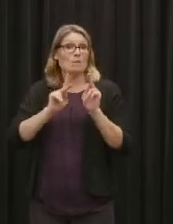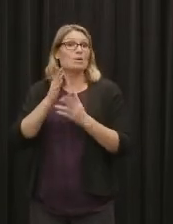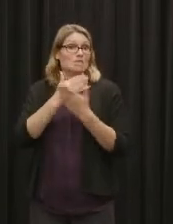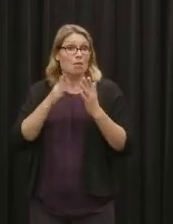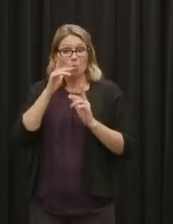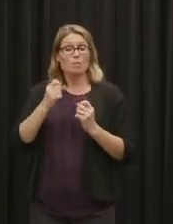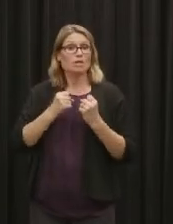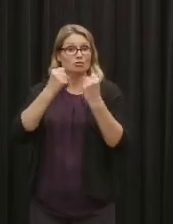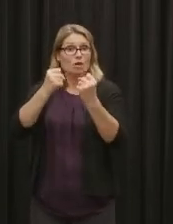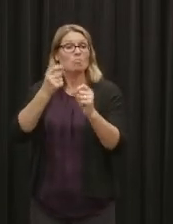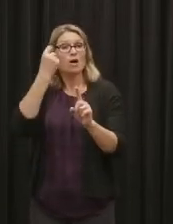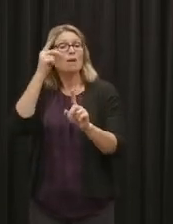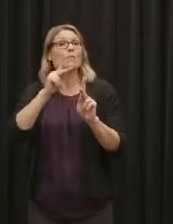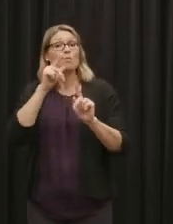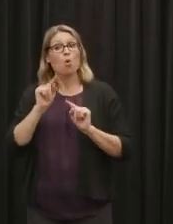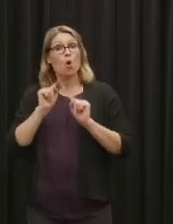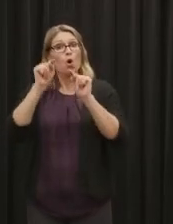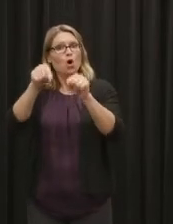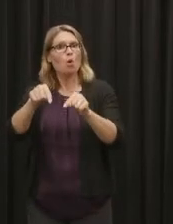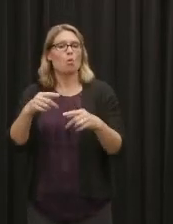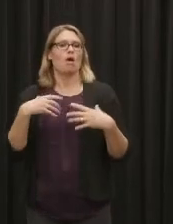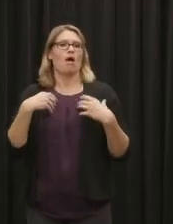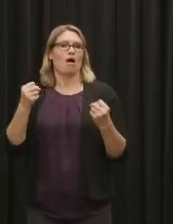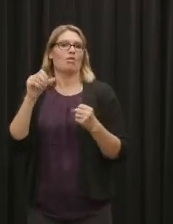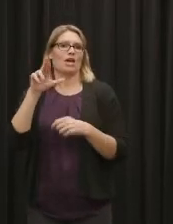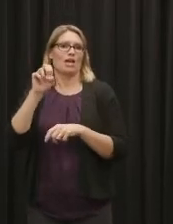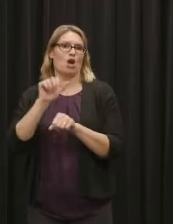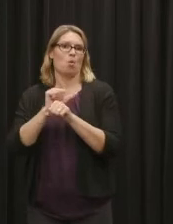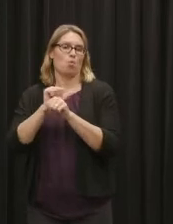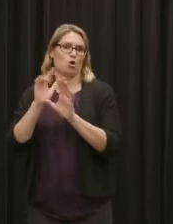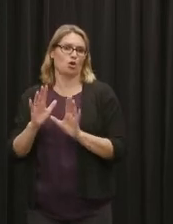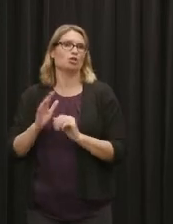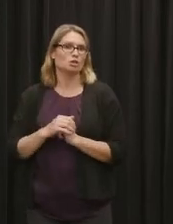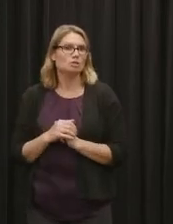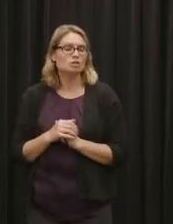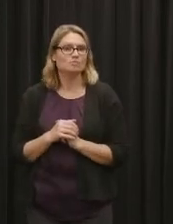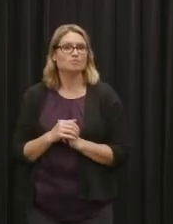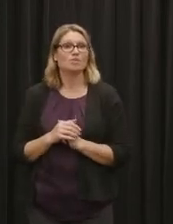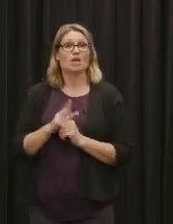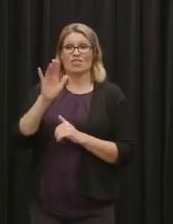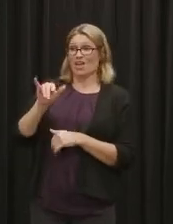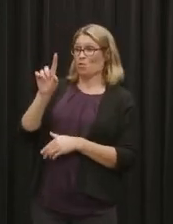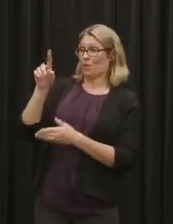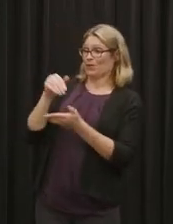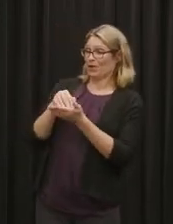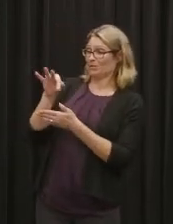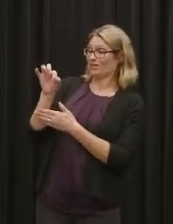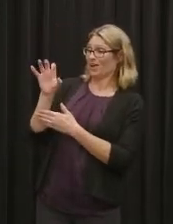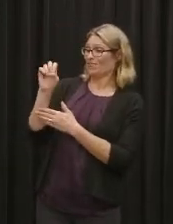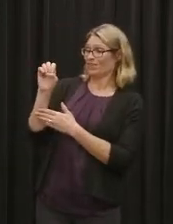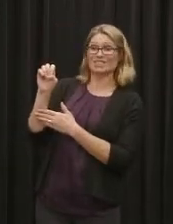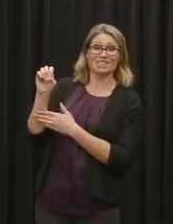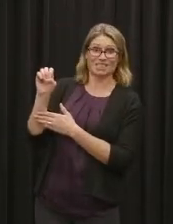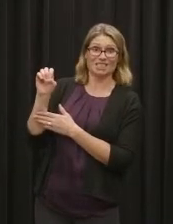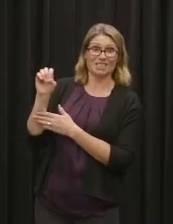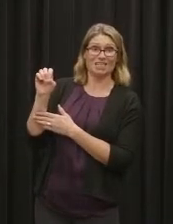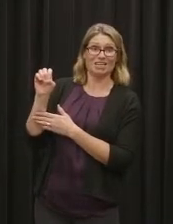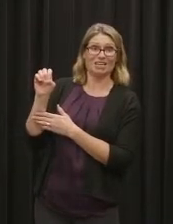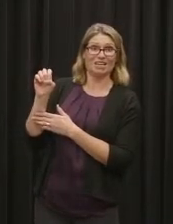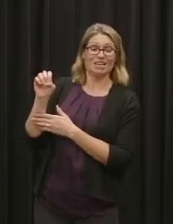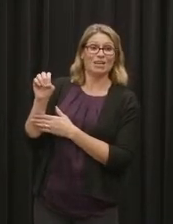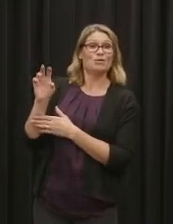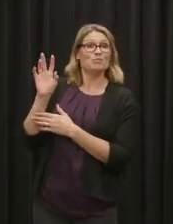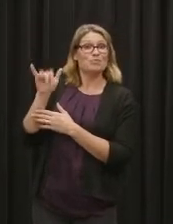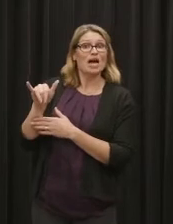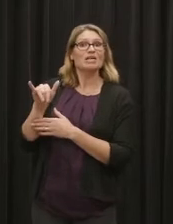but they will be healthcare workers. And you know, when you work with a number like 1,950,